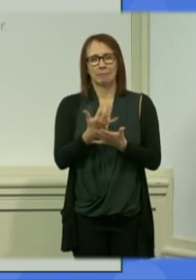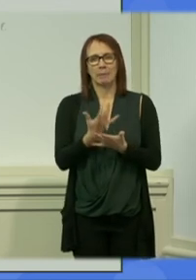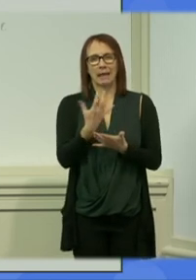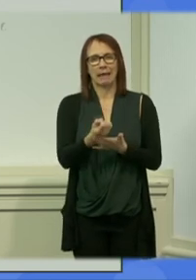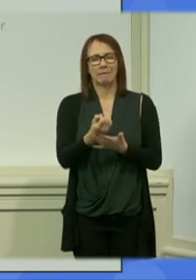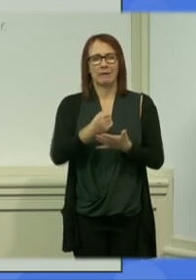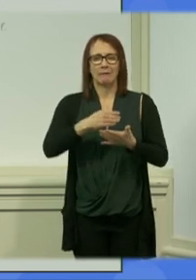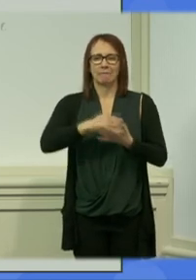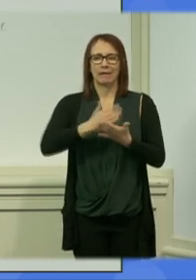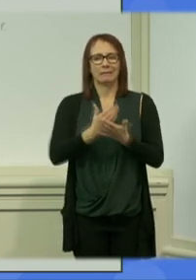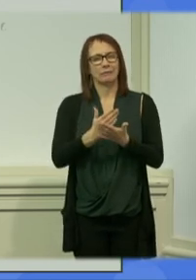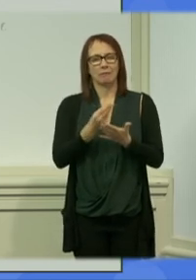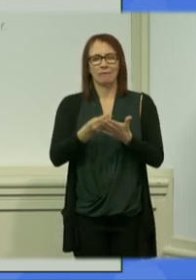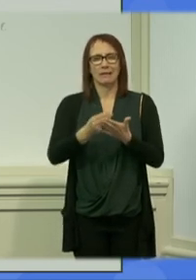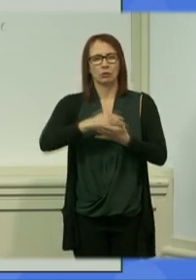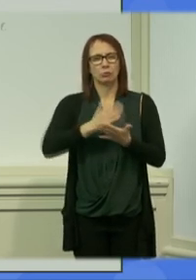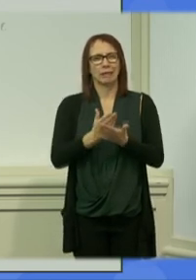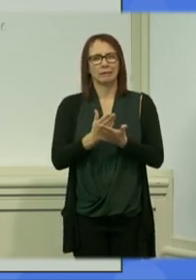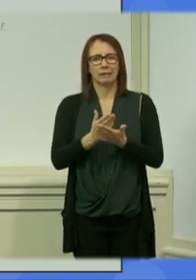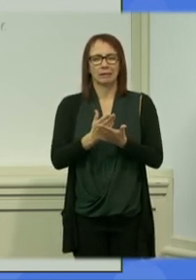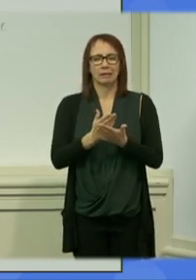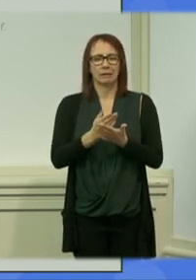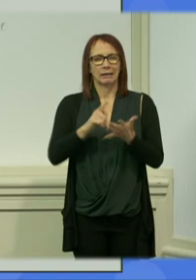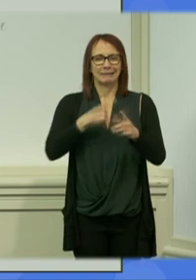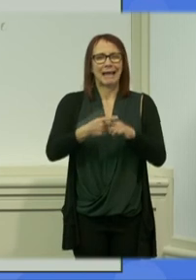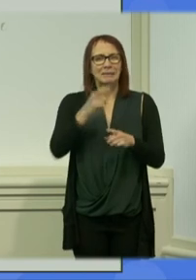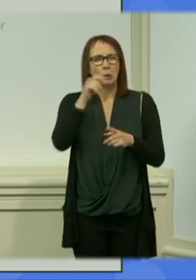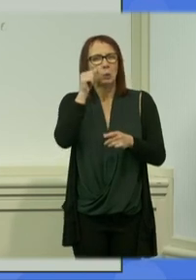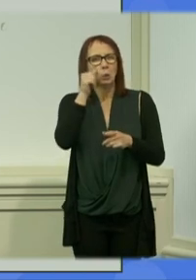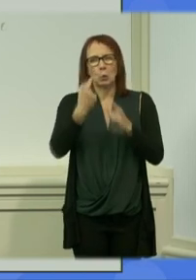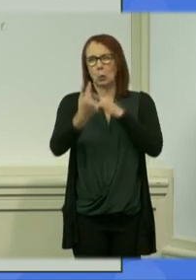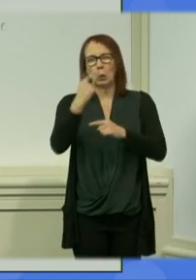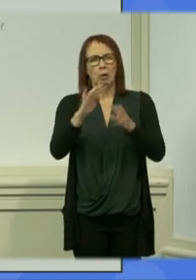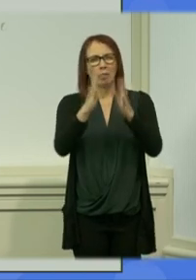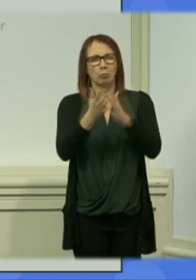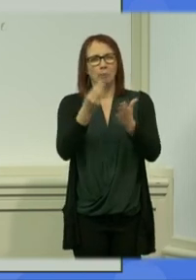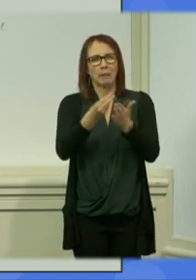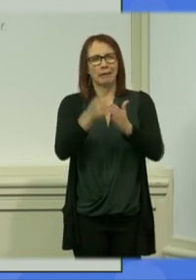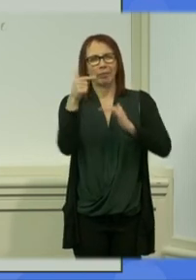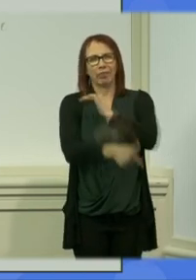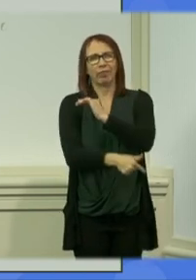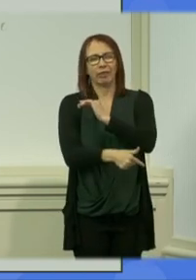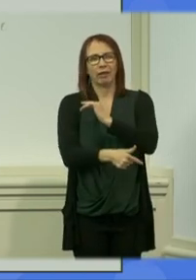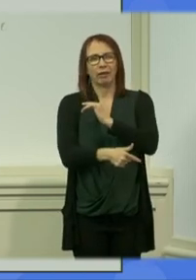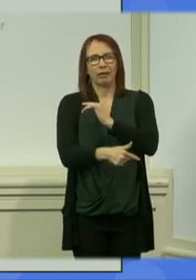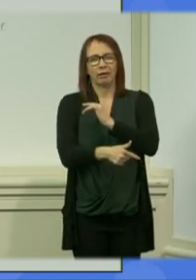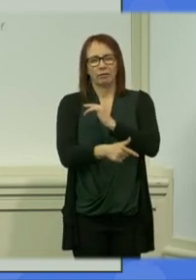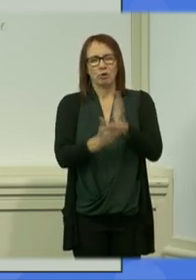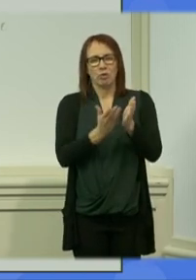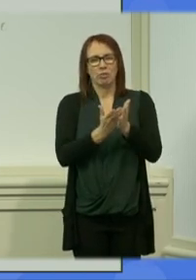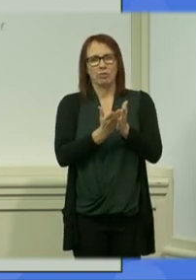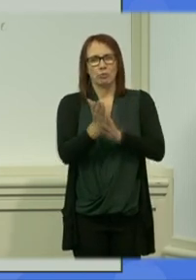It talked about a lot of the financial crisis. This super fast trading that happens can be destabilizing. Maybe a levy on each transaction